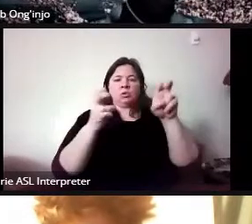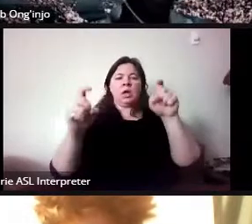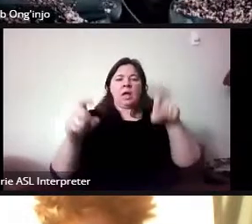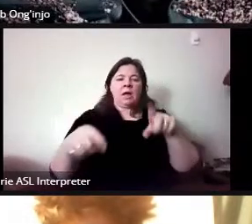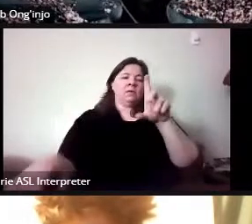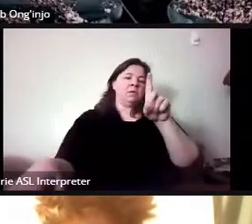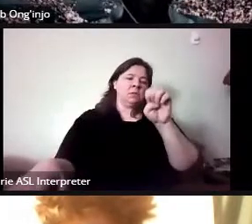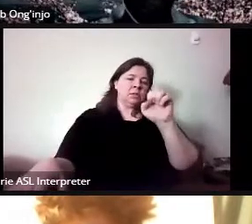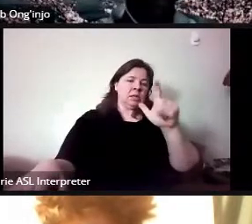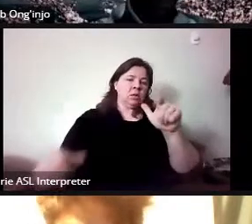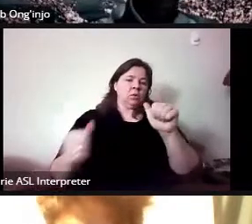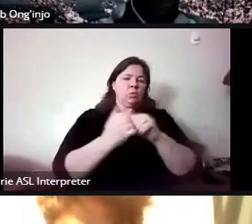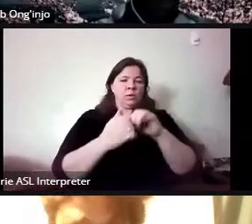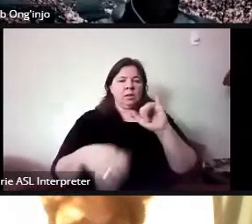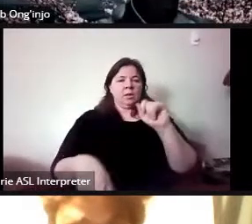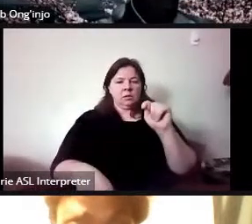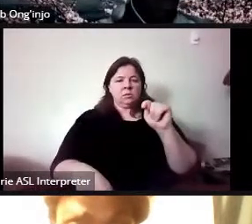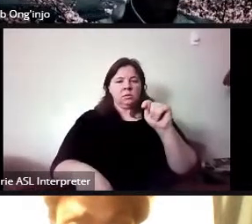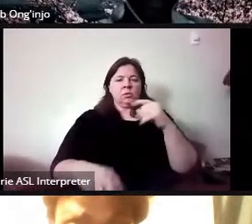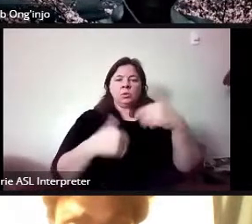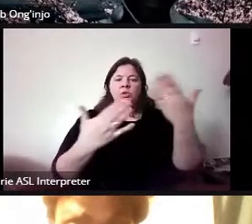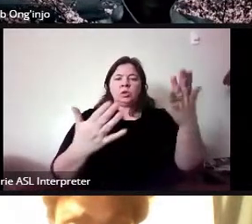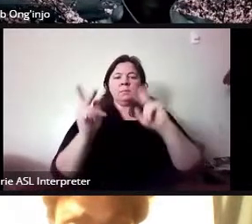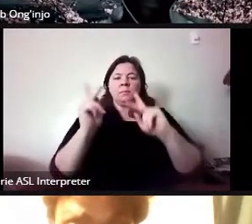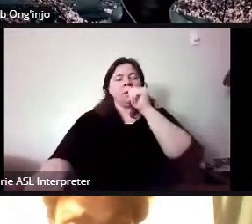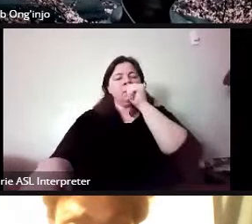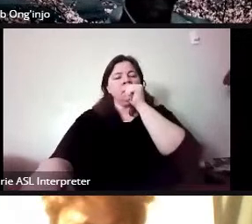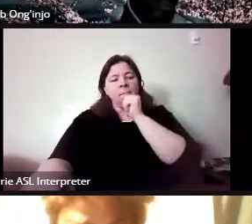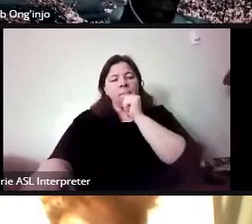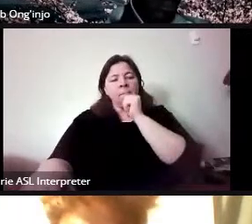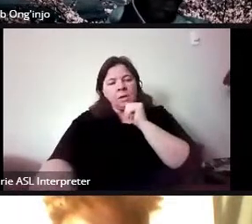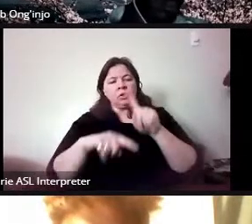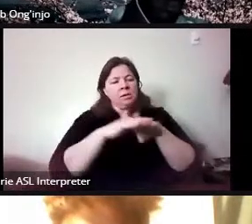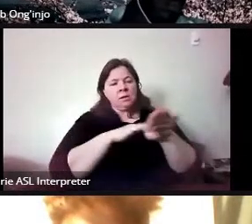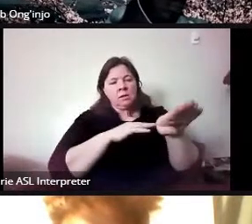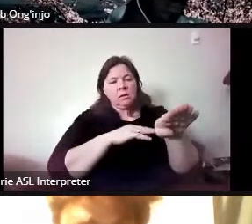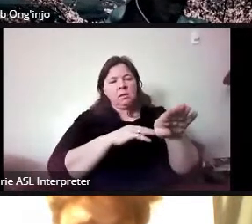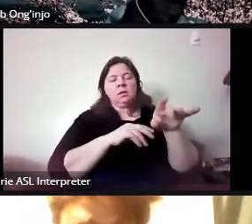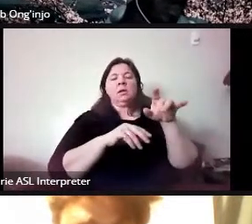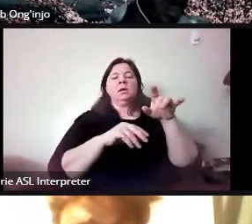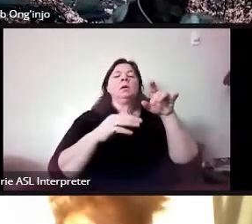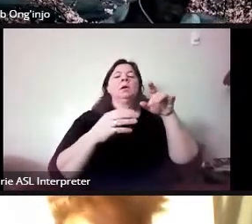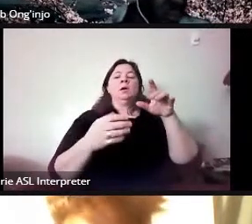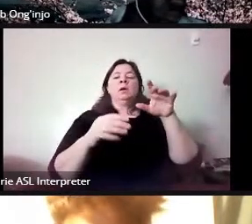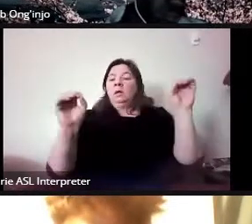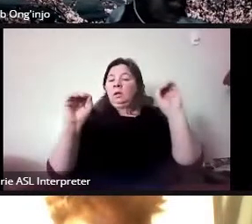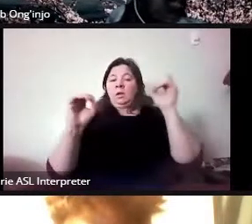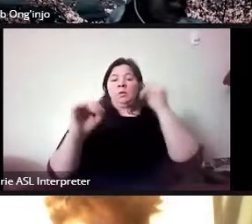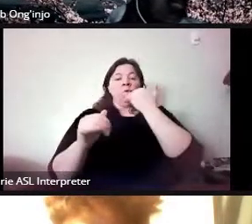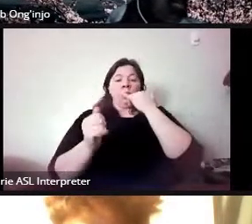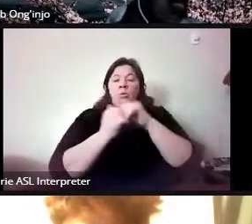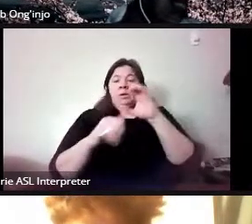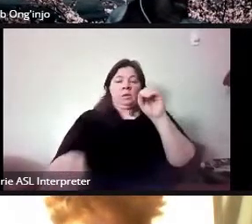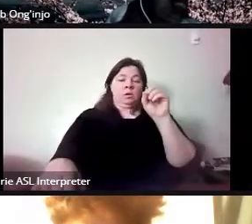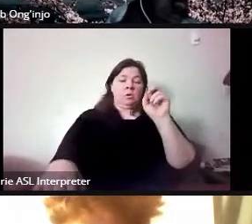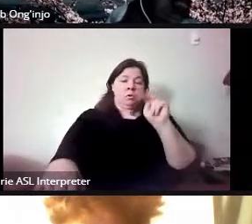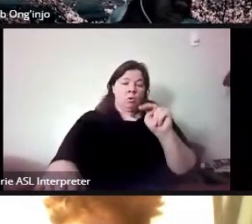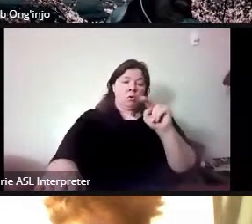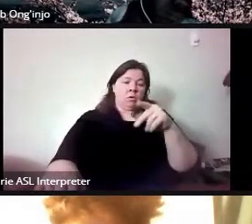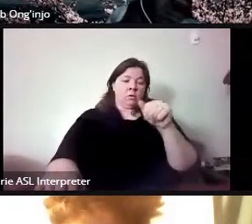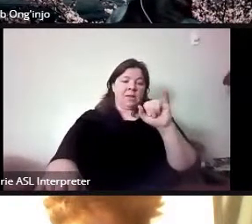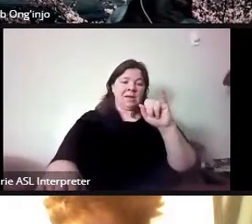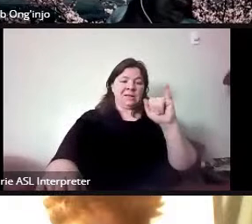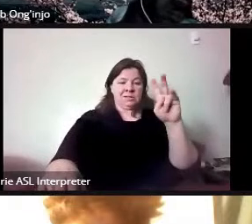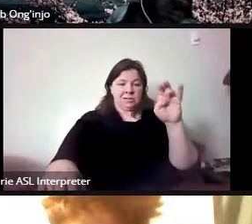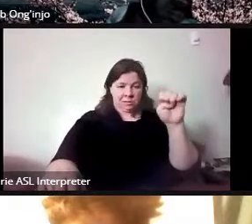with. So I would just suggest that people just be patient if they can't get in. There's nothing wrong with Onpassive, and I know that's